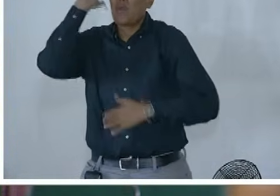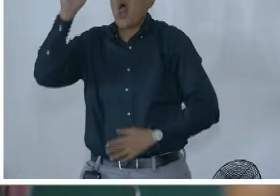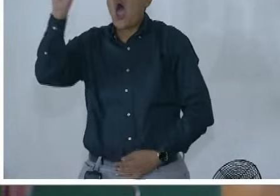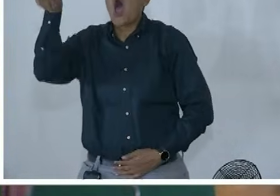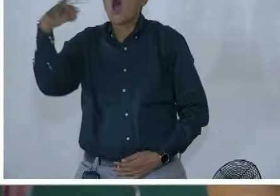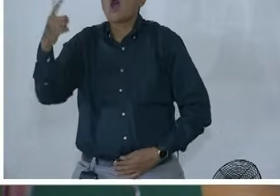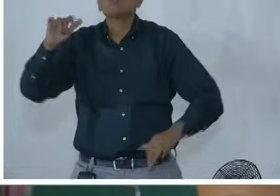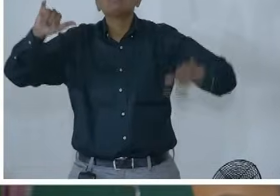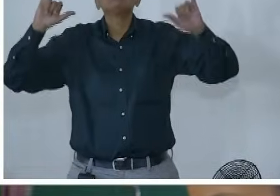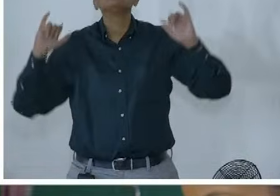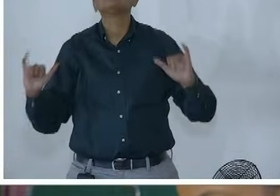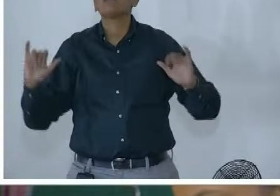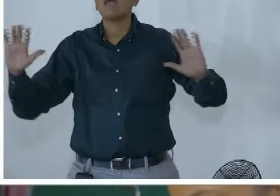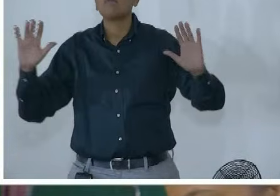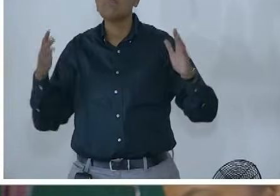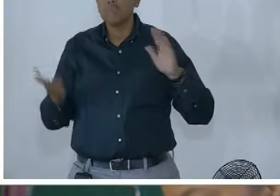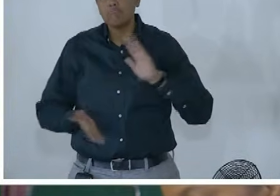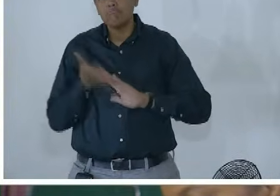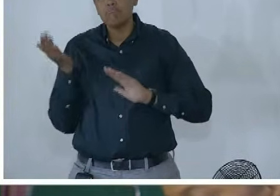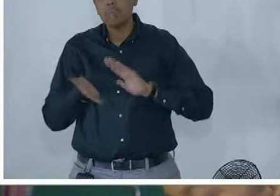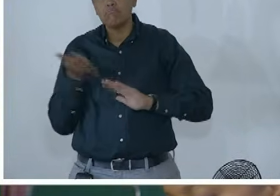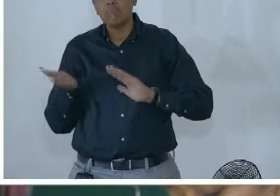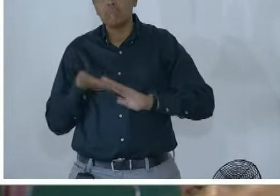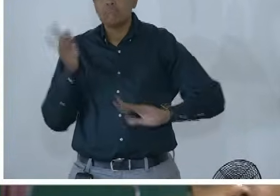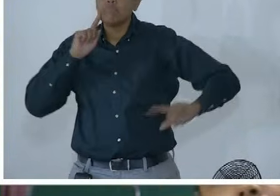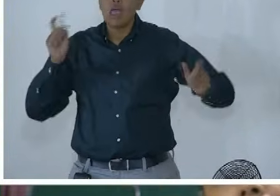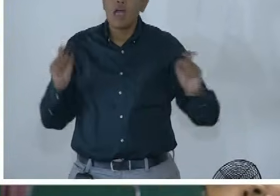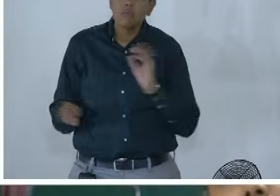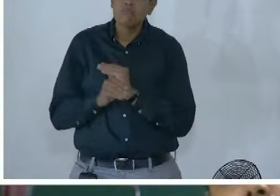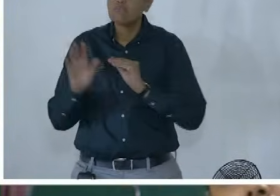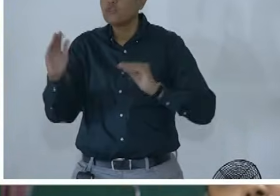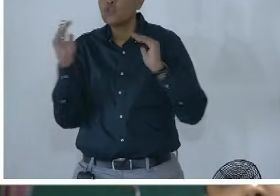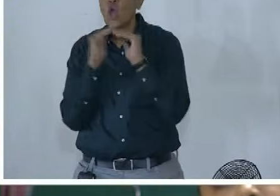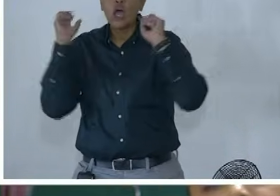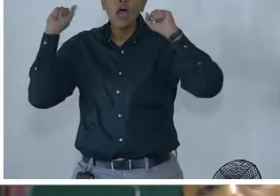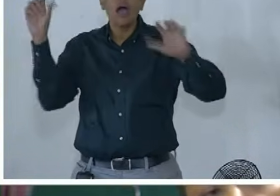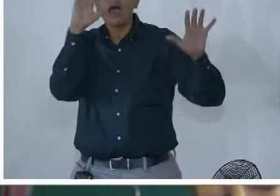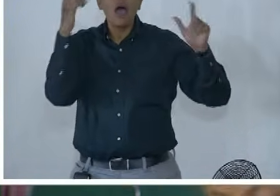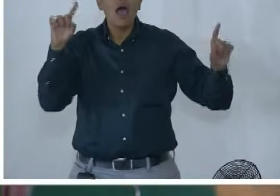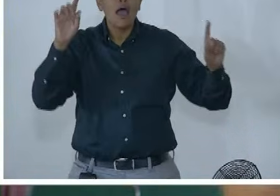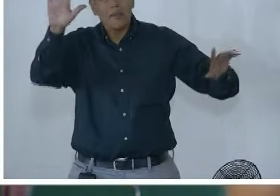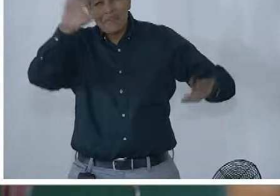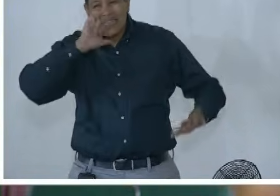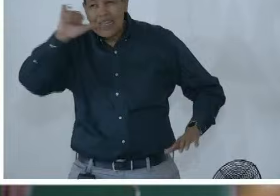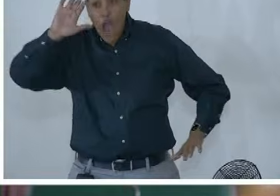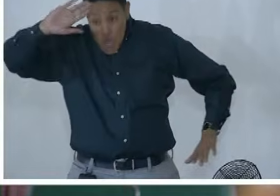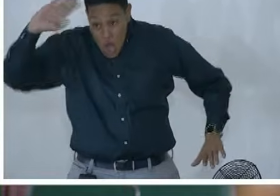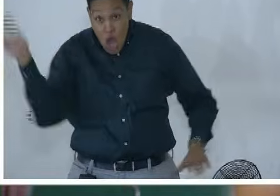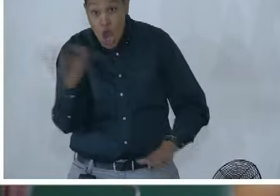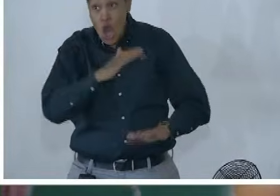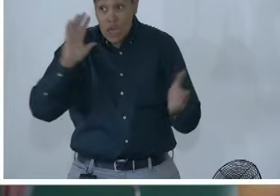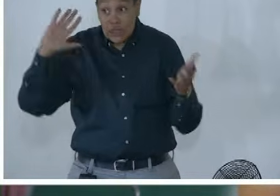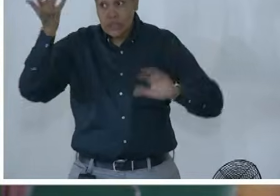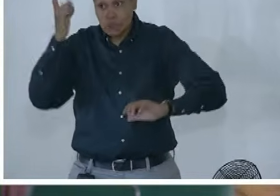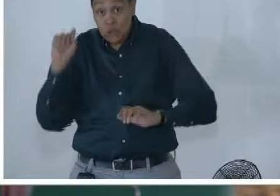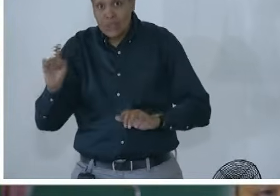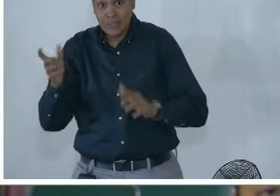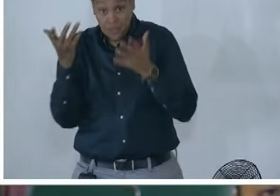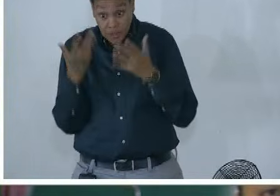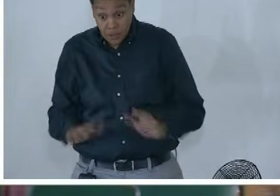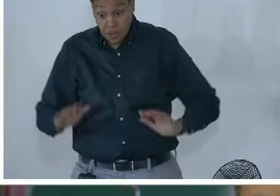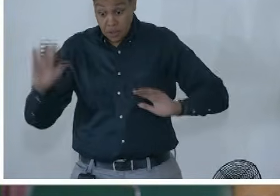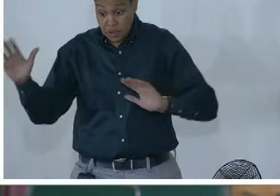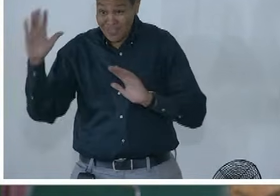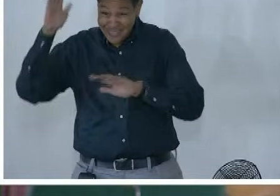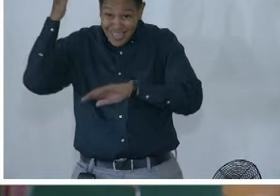always remain indispensable in the administration of justice, not every dispute needs to end up in